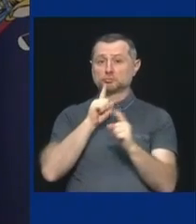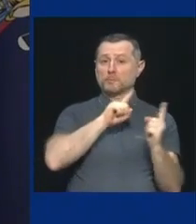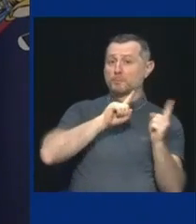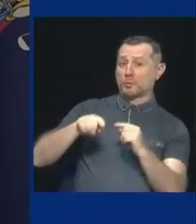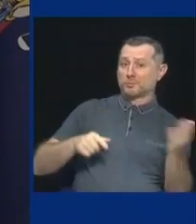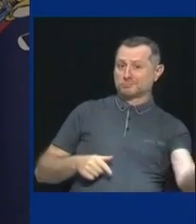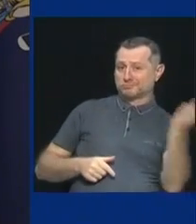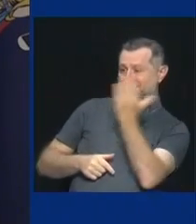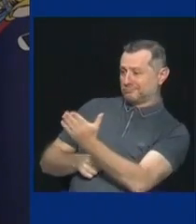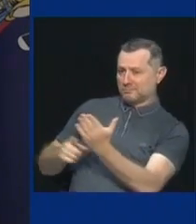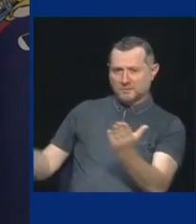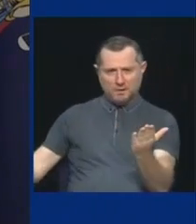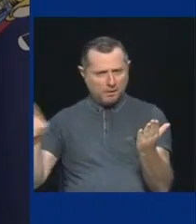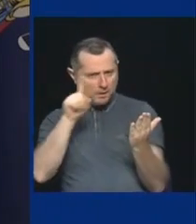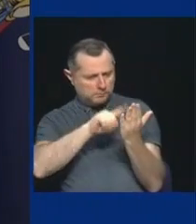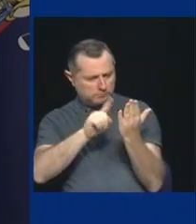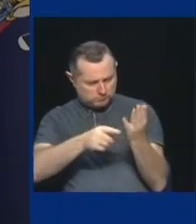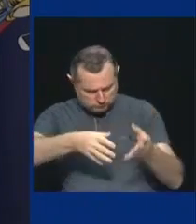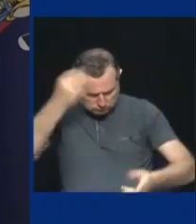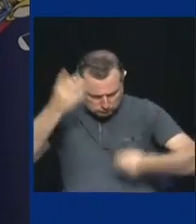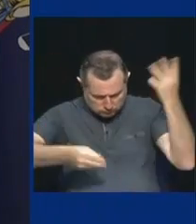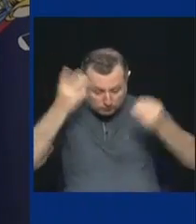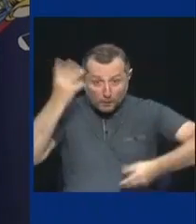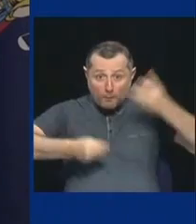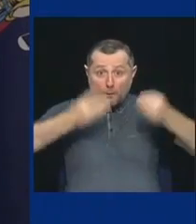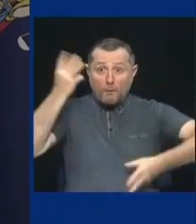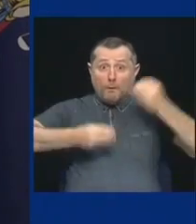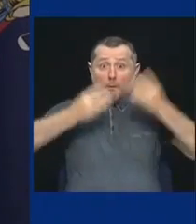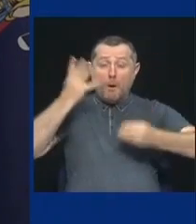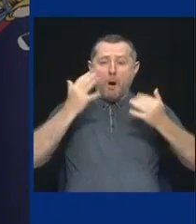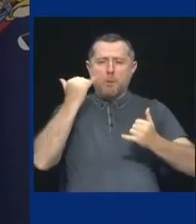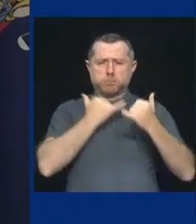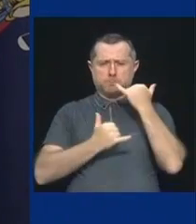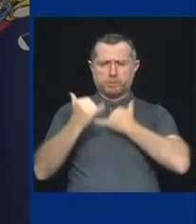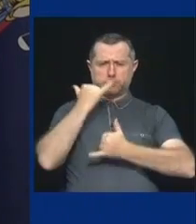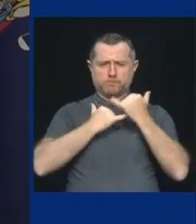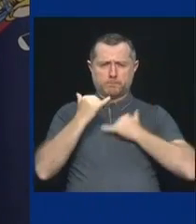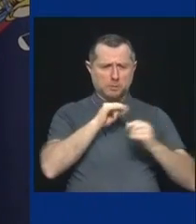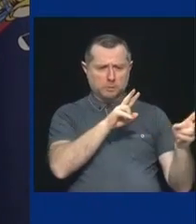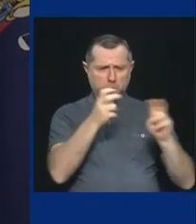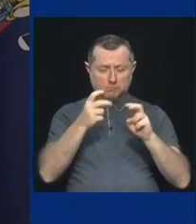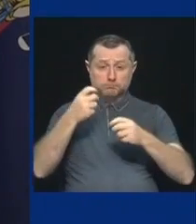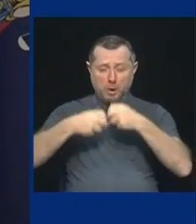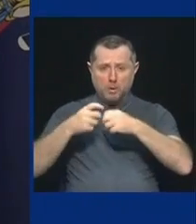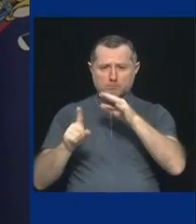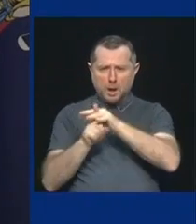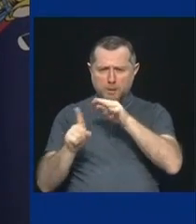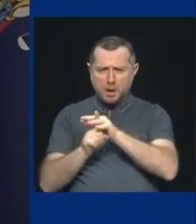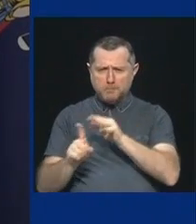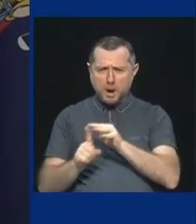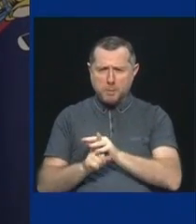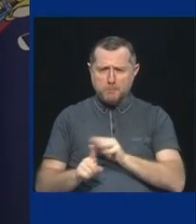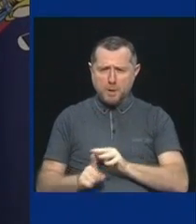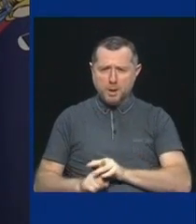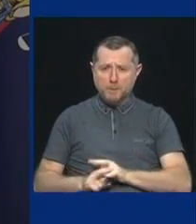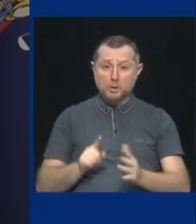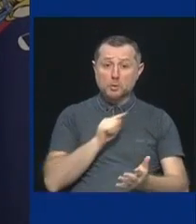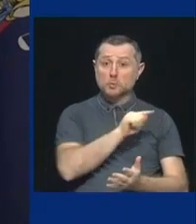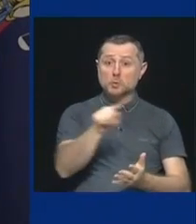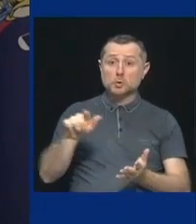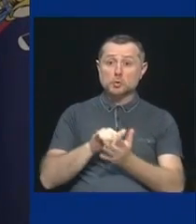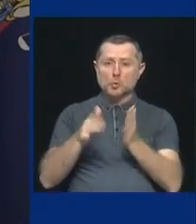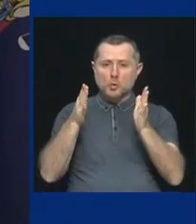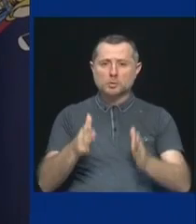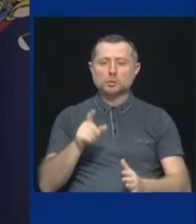omitting, and here is my client talking about all the work that we are doing. He's talking about we. And again, kind of laying